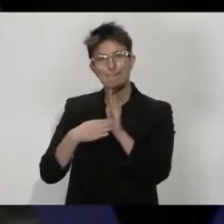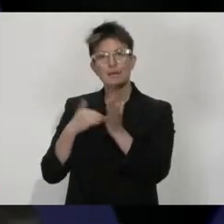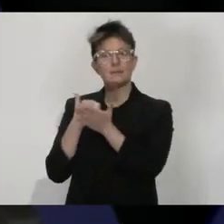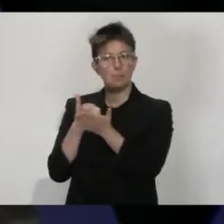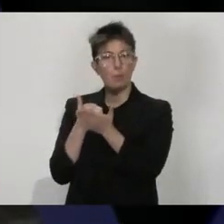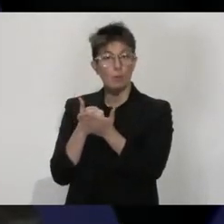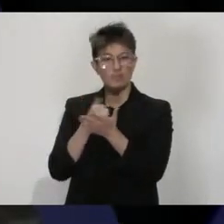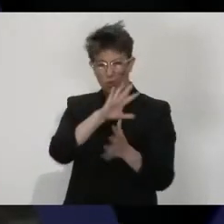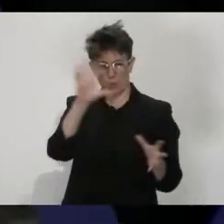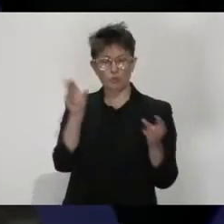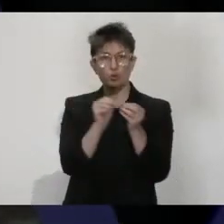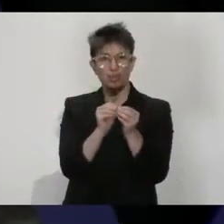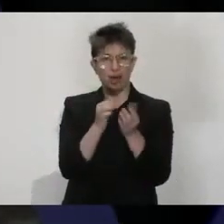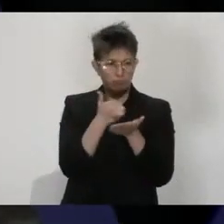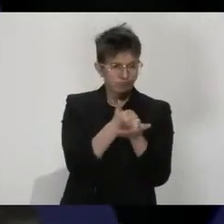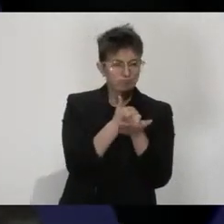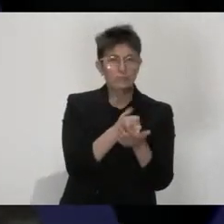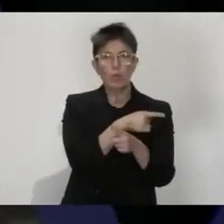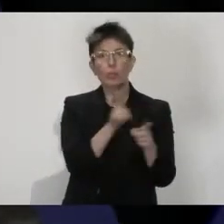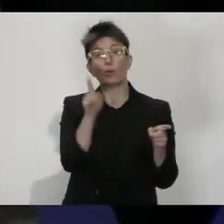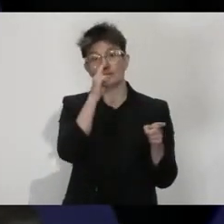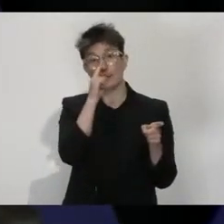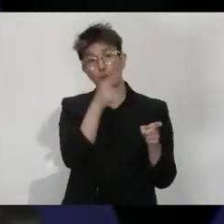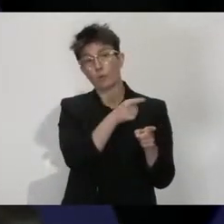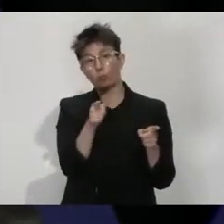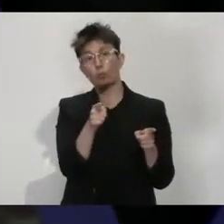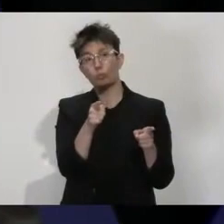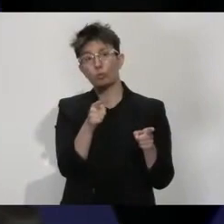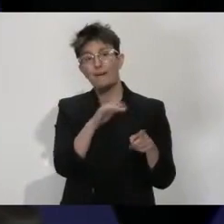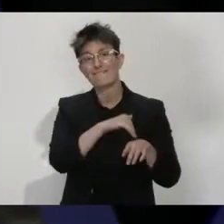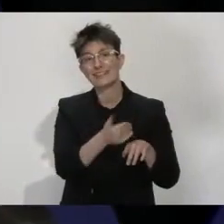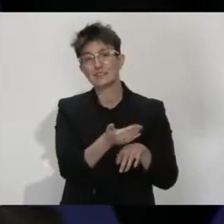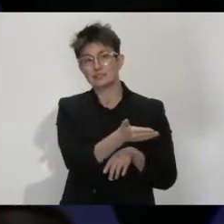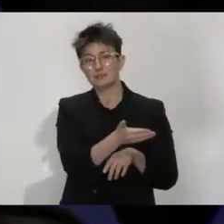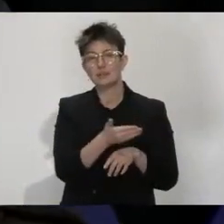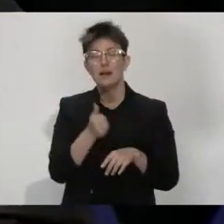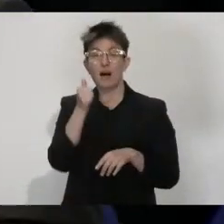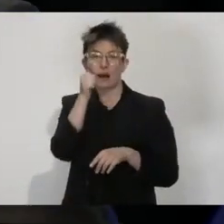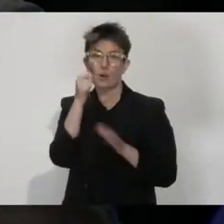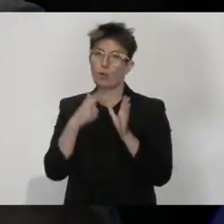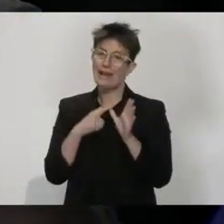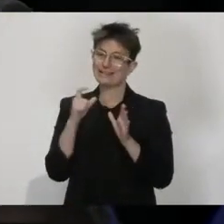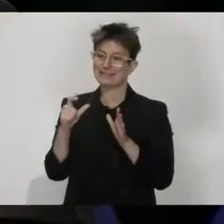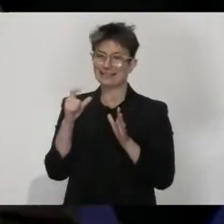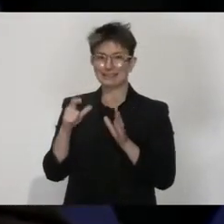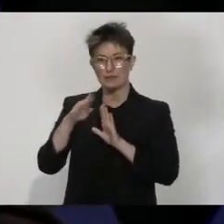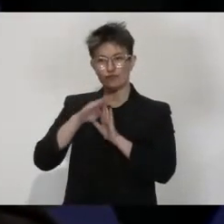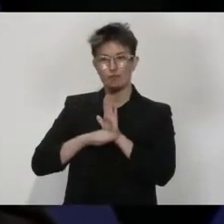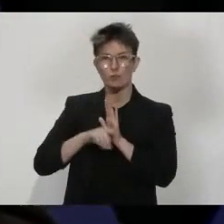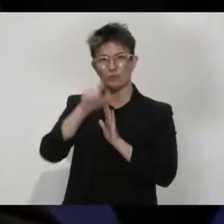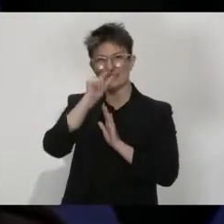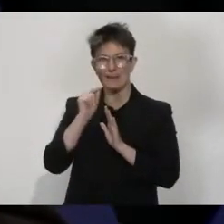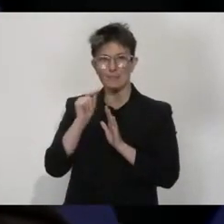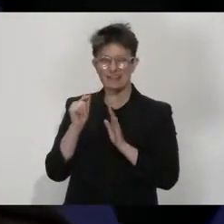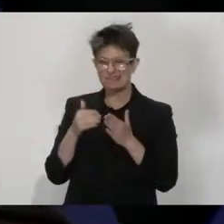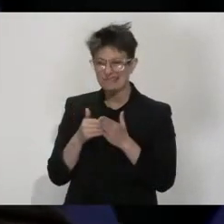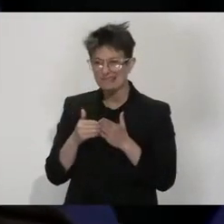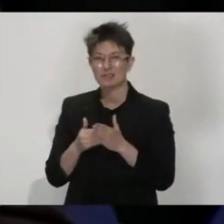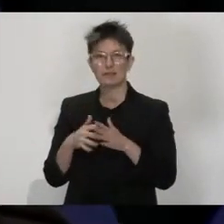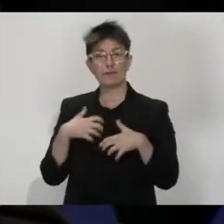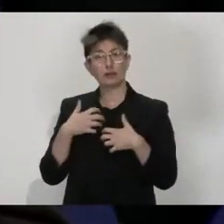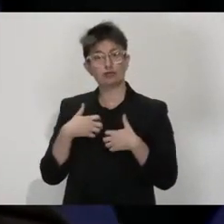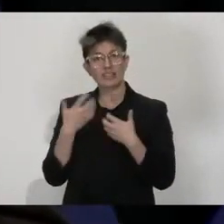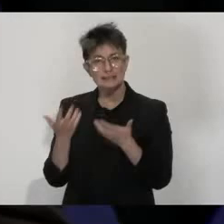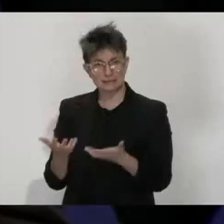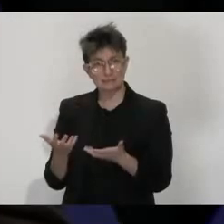legal requirements around ACC that I know are frustrating for a lot of people, including those in this case. But in terms of support,